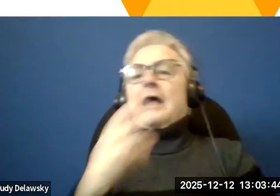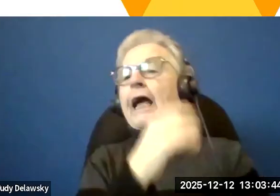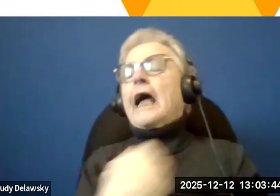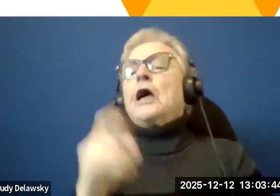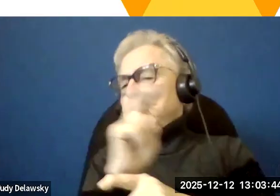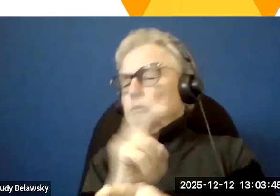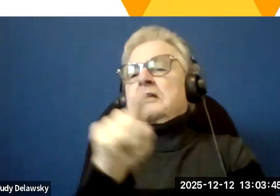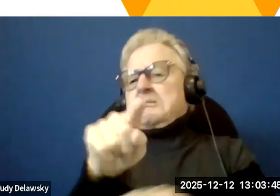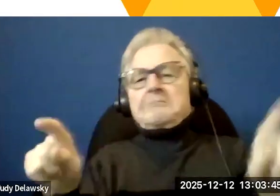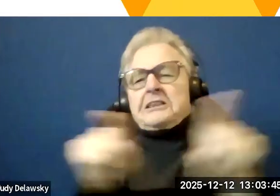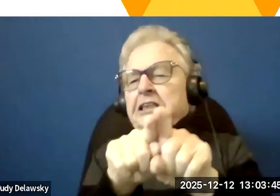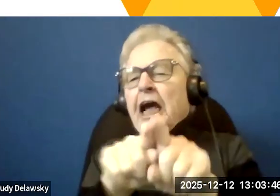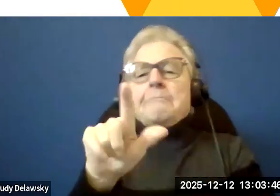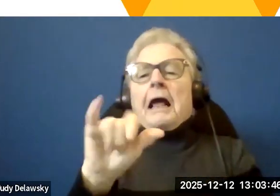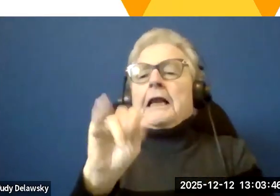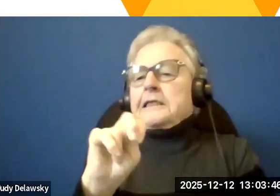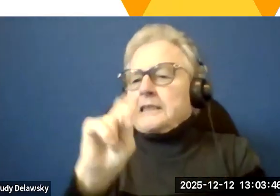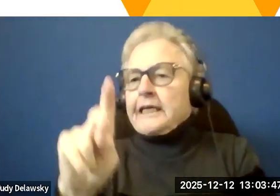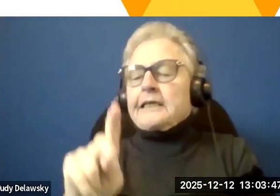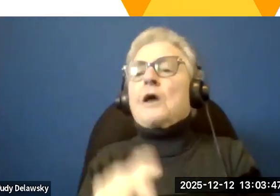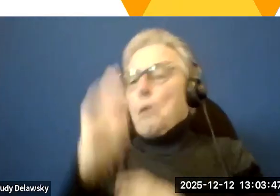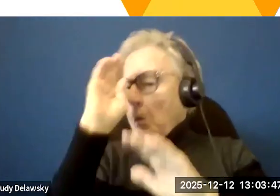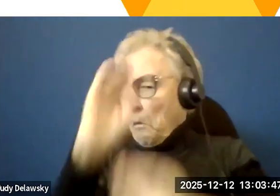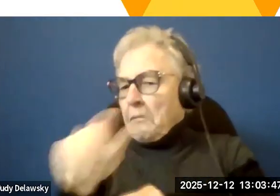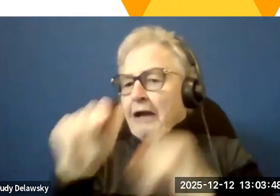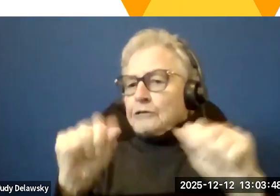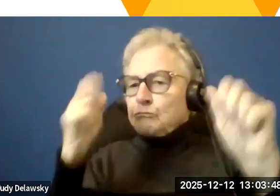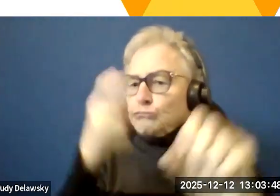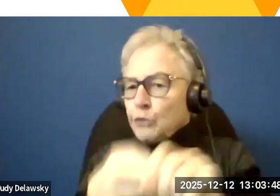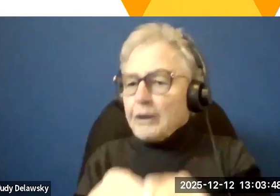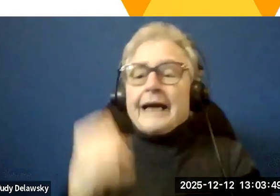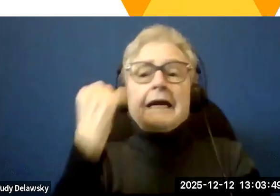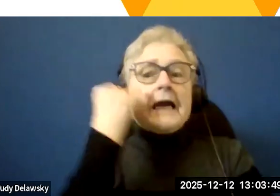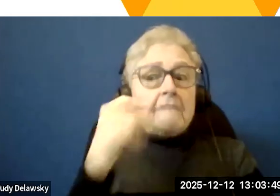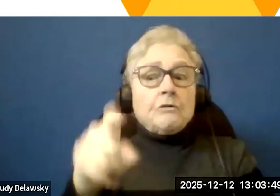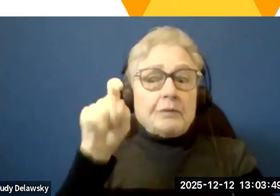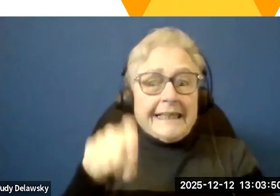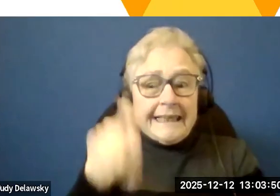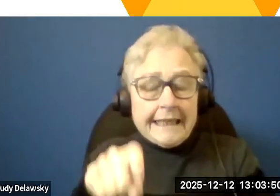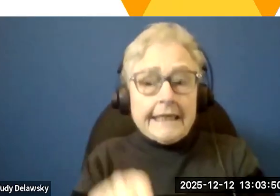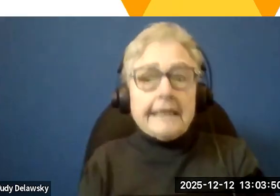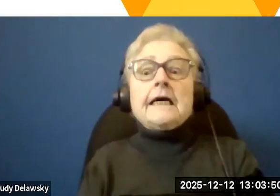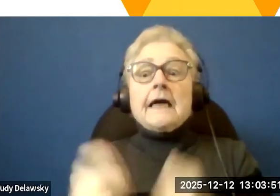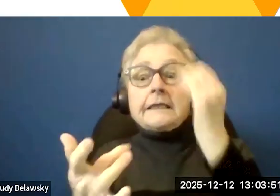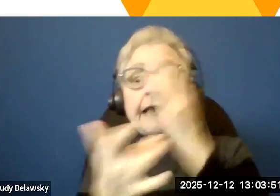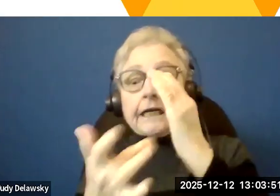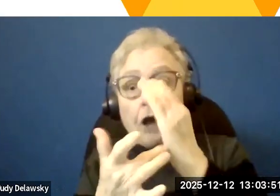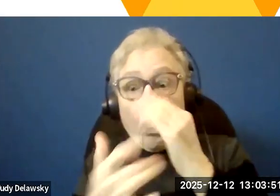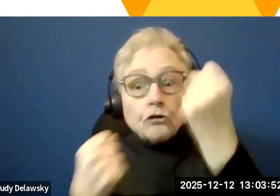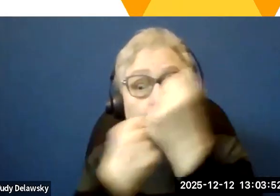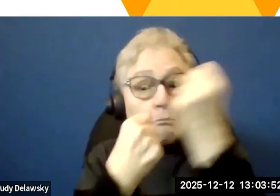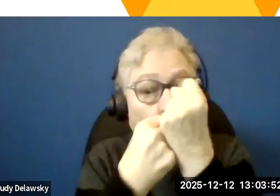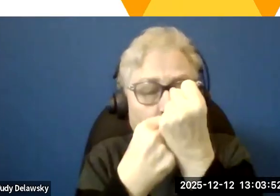and hopefully you'll be able to rejoin. If you need any other technical support, please mention it to Amin in the Q&A.